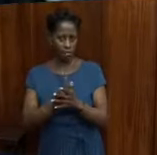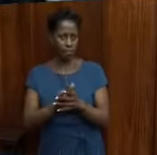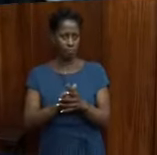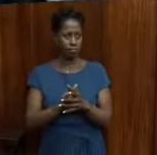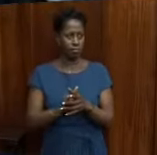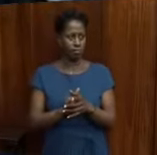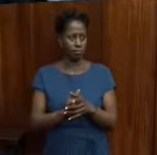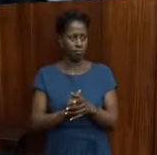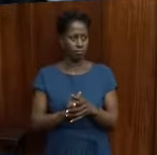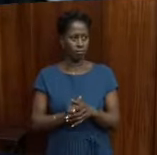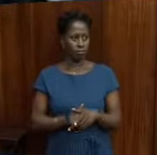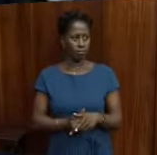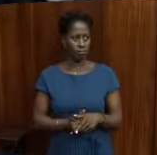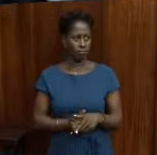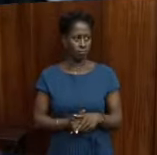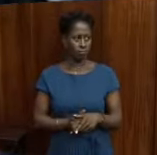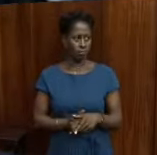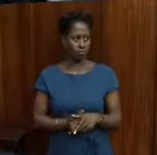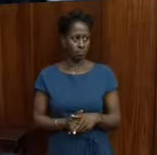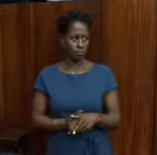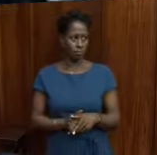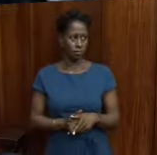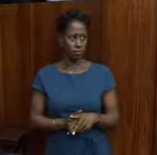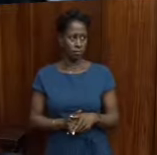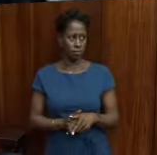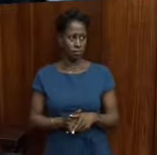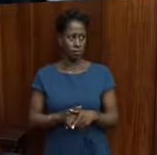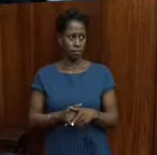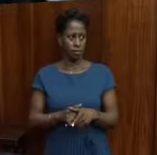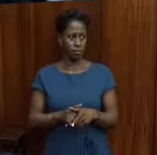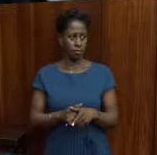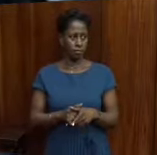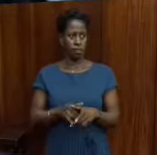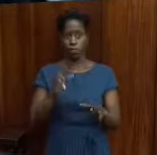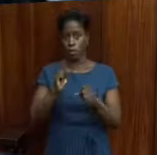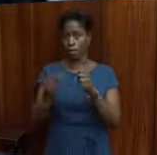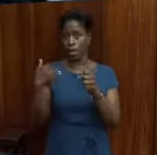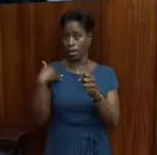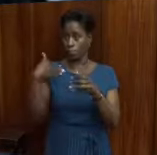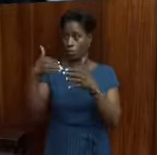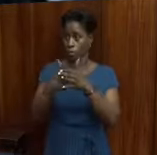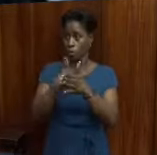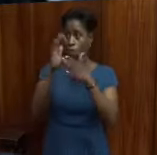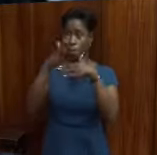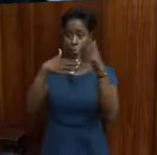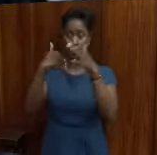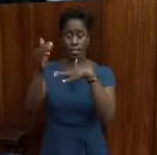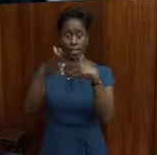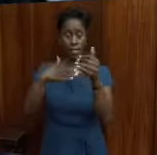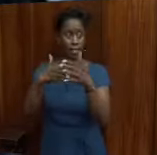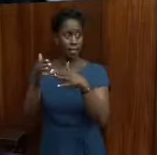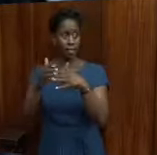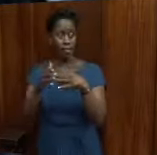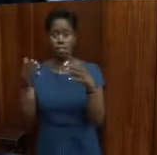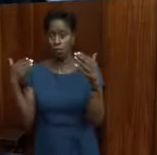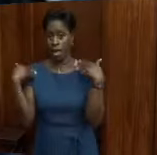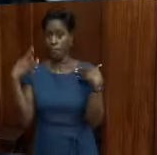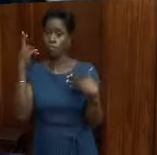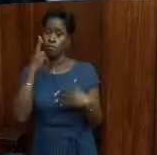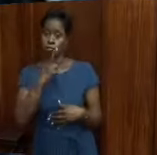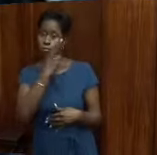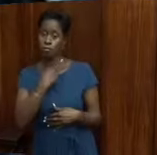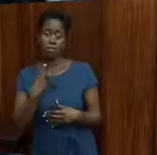Labri. This will be done by replacing the existing market square with new infrastructure. We'll also see the addition of a restaurant, which is